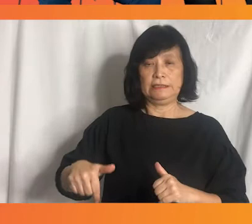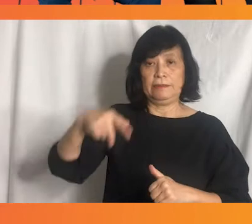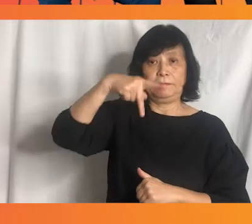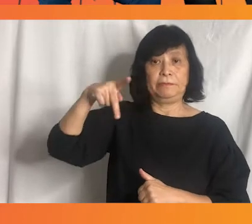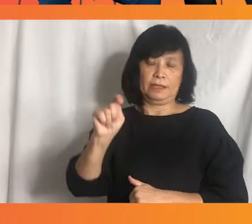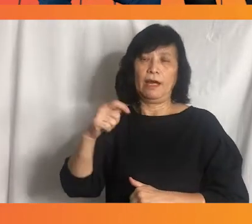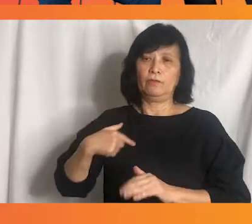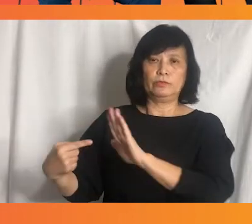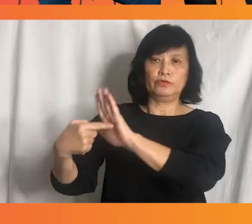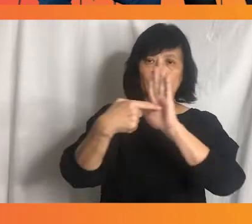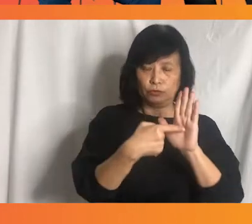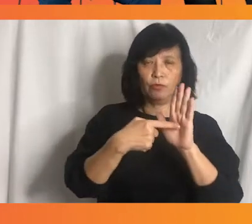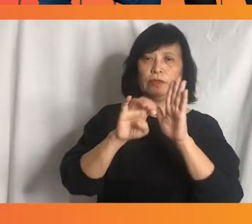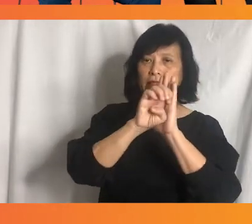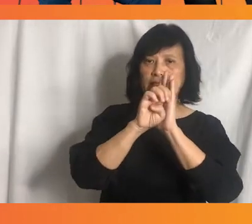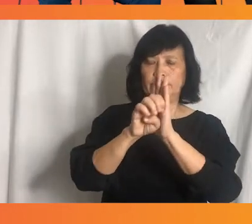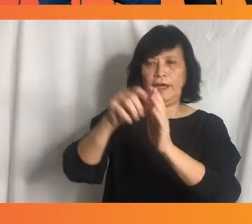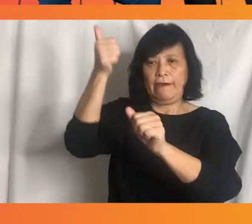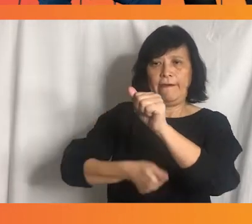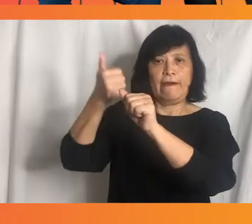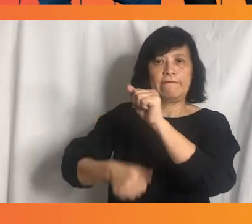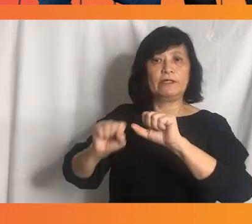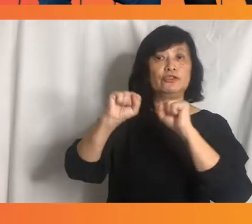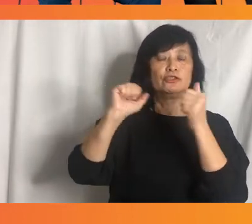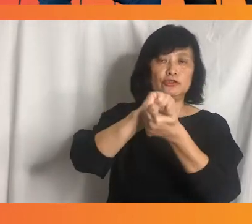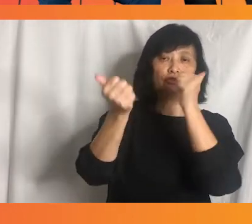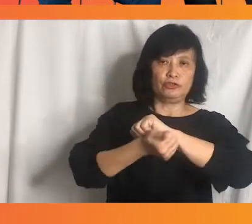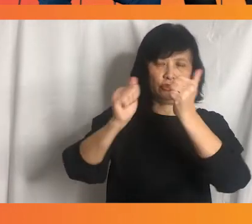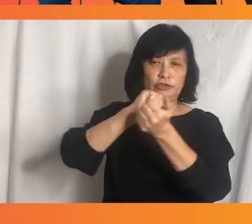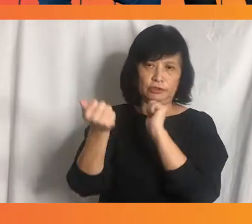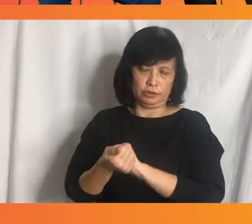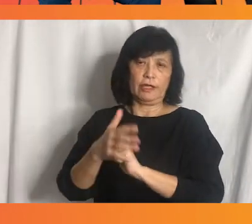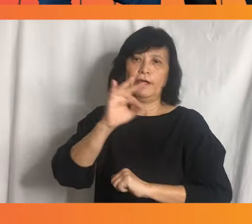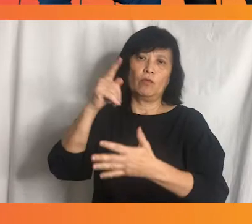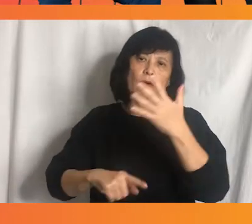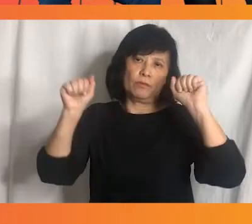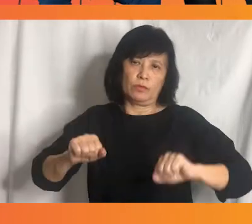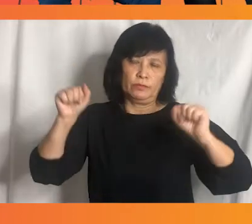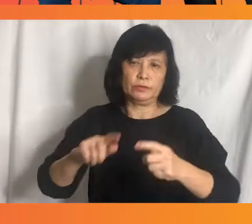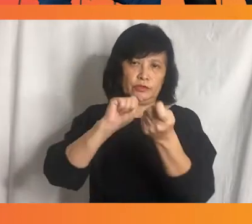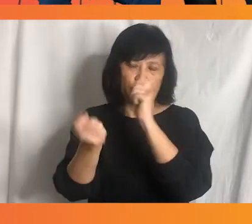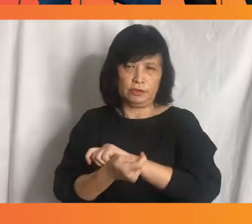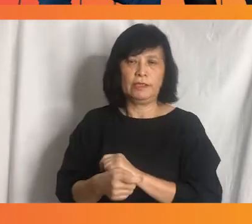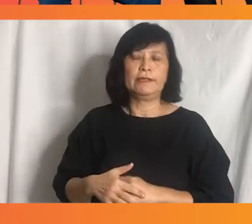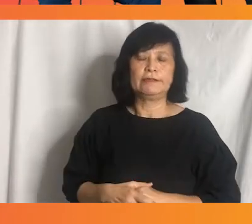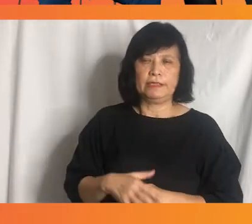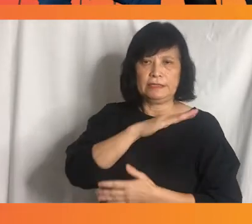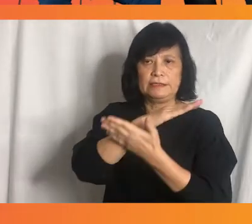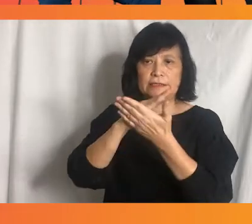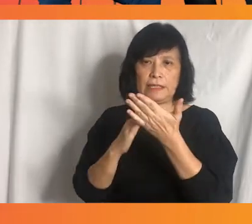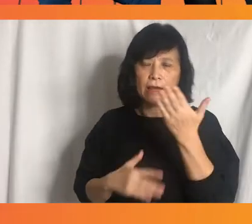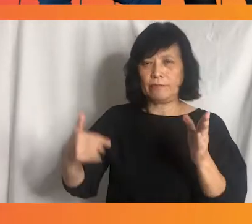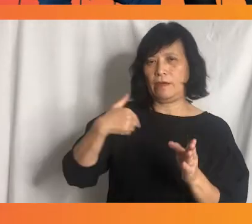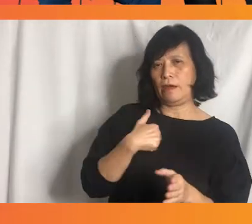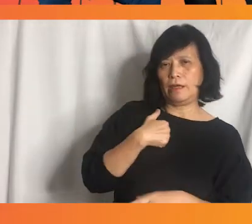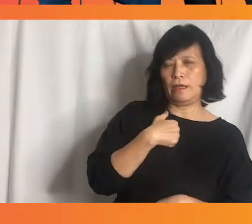about examples of characteristics within each stage of change and possible strategies that can be applied. Someone in pre-contention stage might